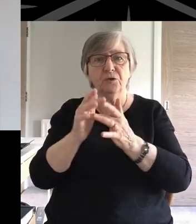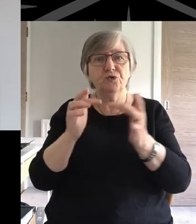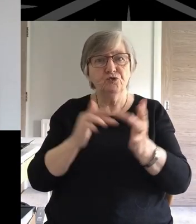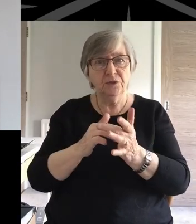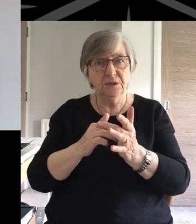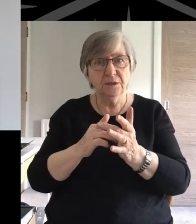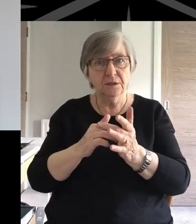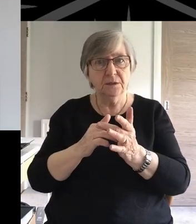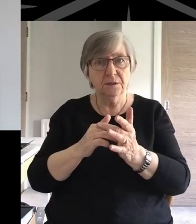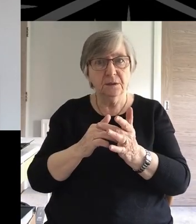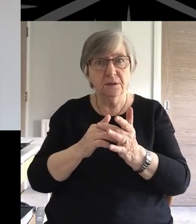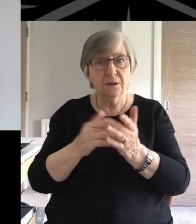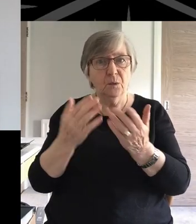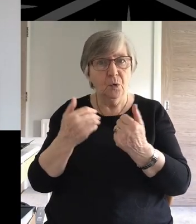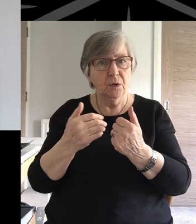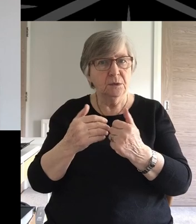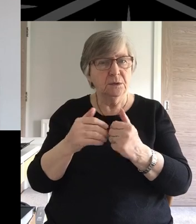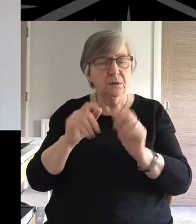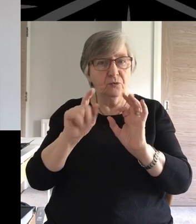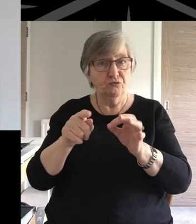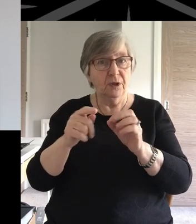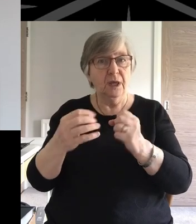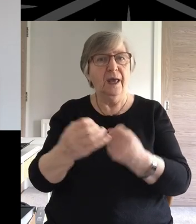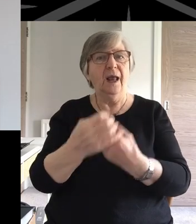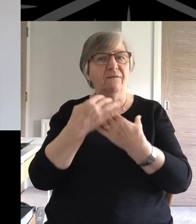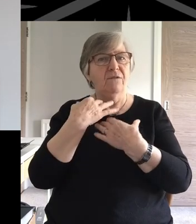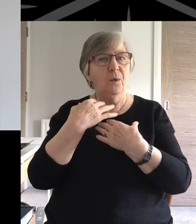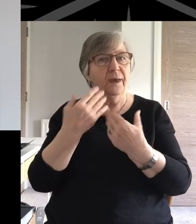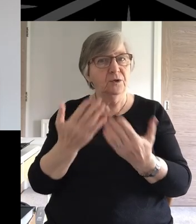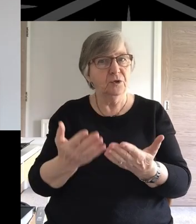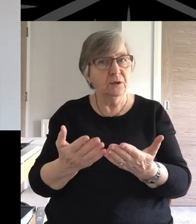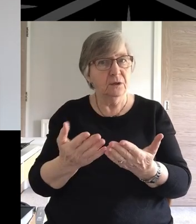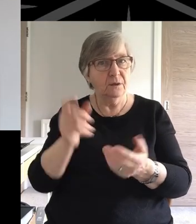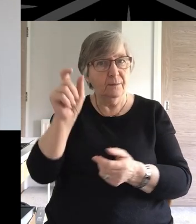Jesus was a very influential figure.